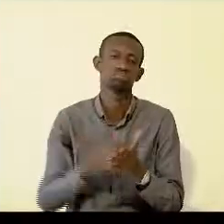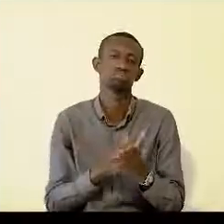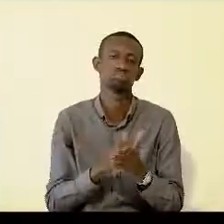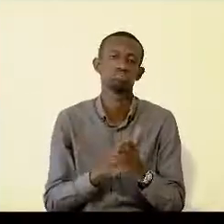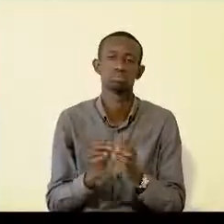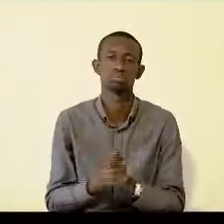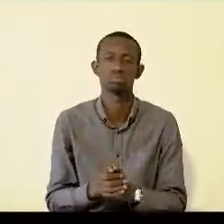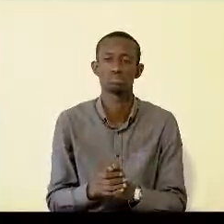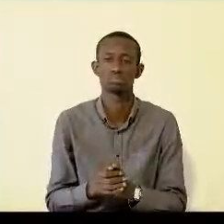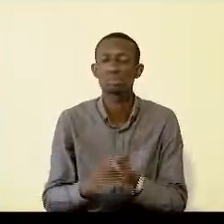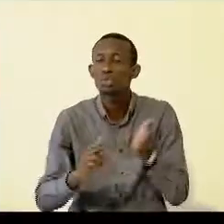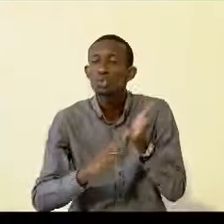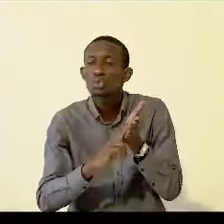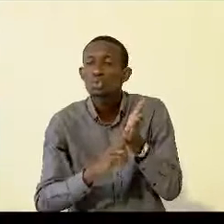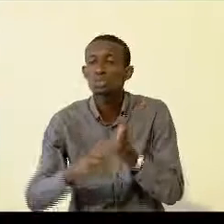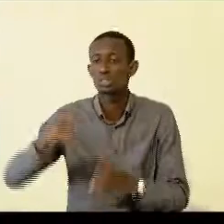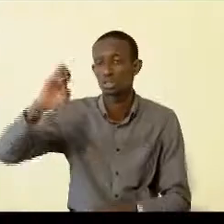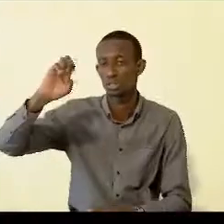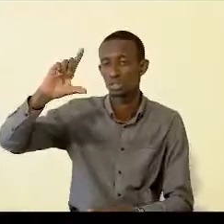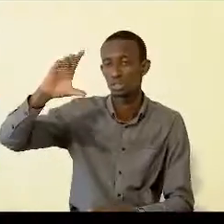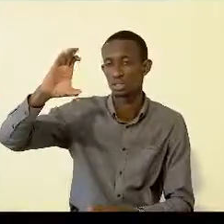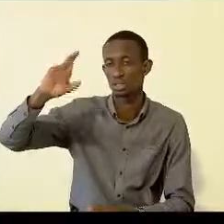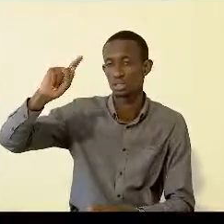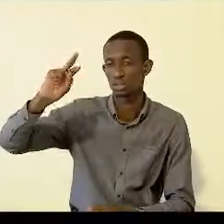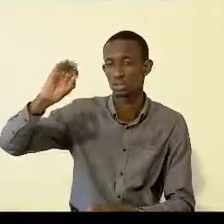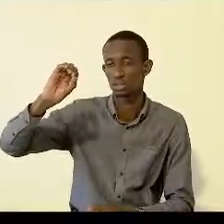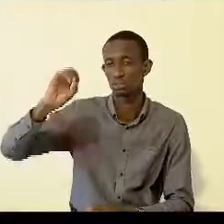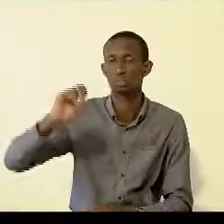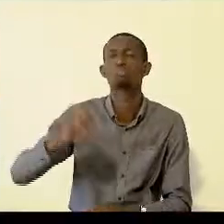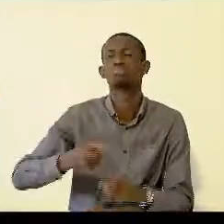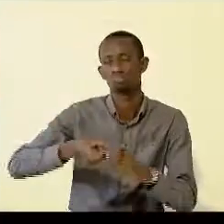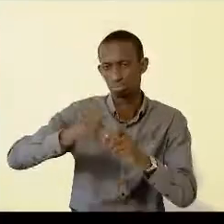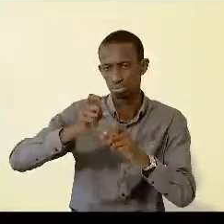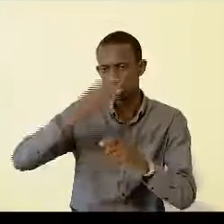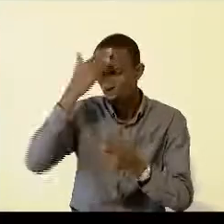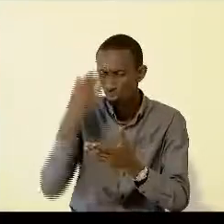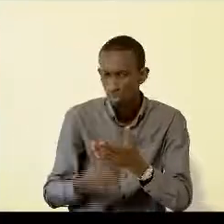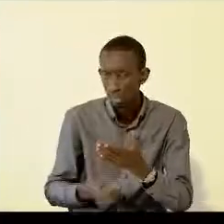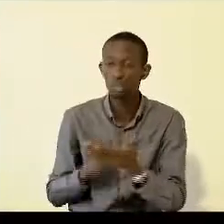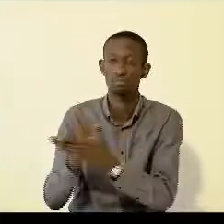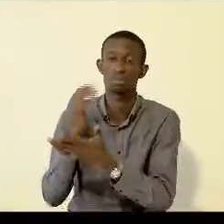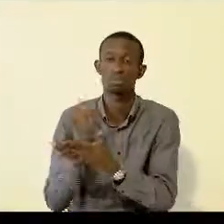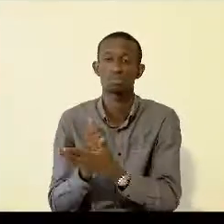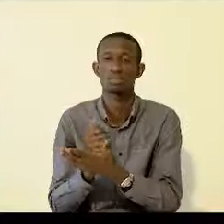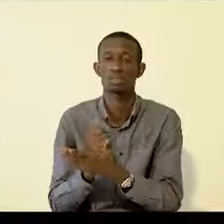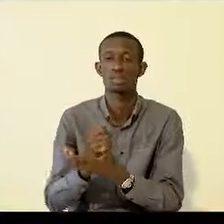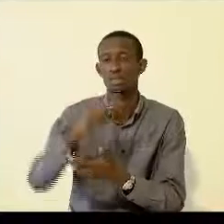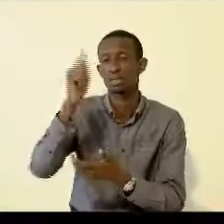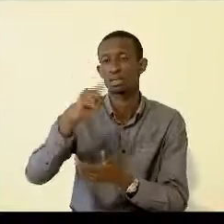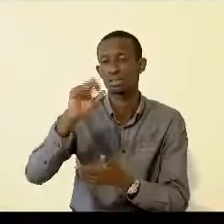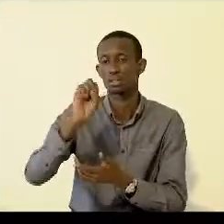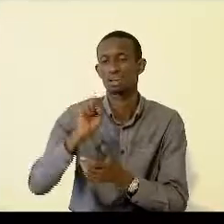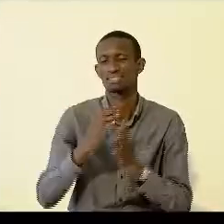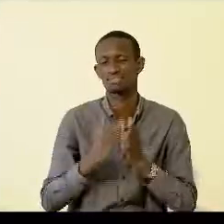electrons will increase, of course. Why is it like that? It's because the size is increasing. So